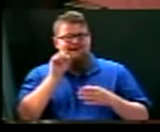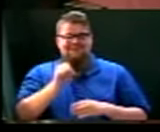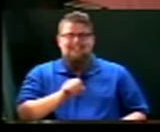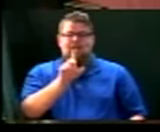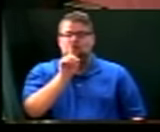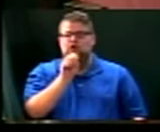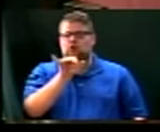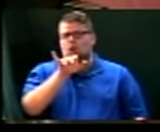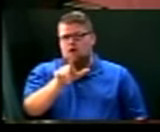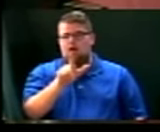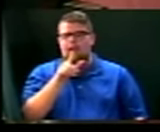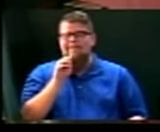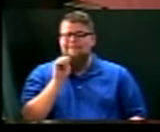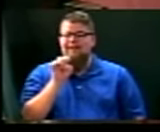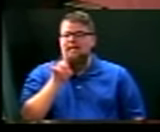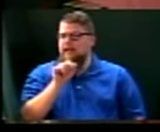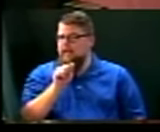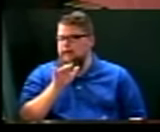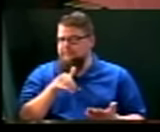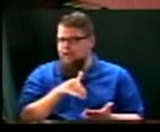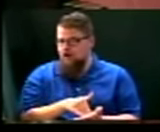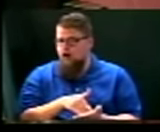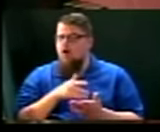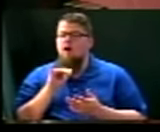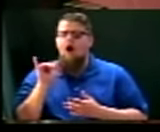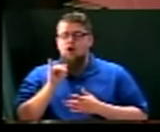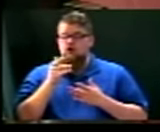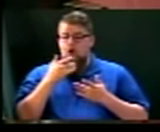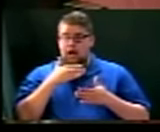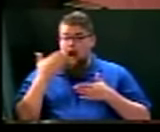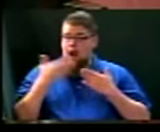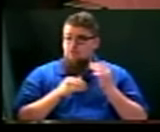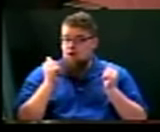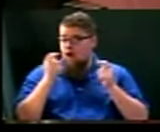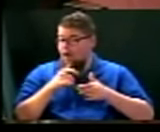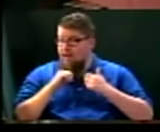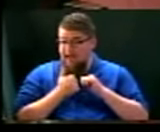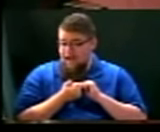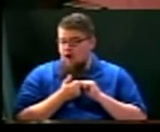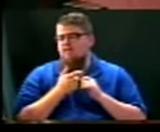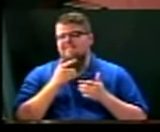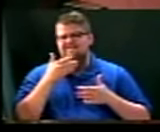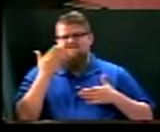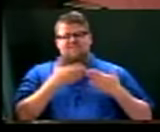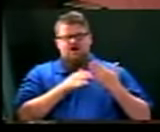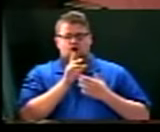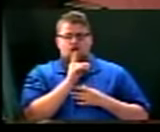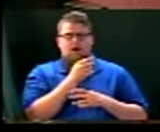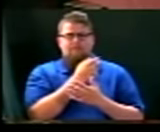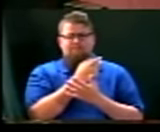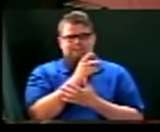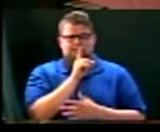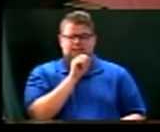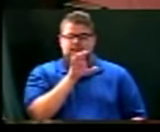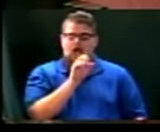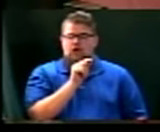School Media Center, and she accomplished all of this while working toward finishing up her doctoral degree in education at